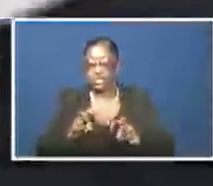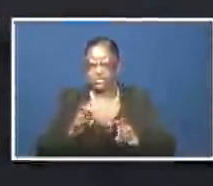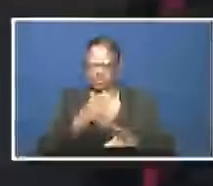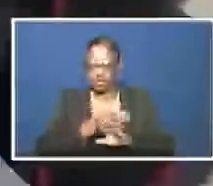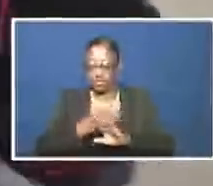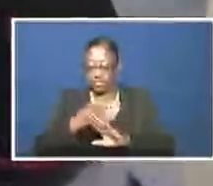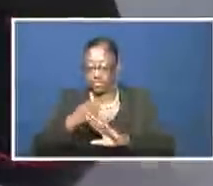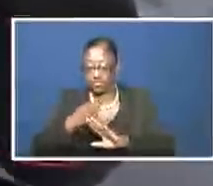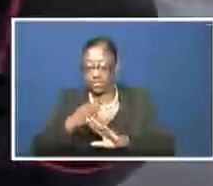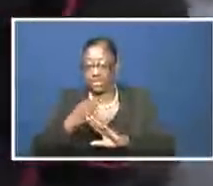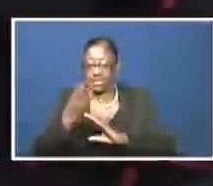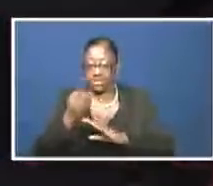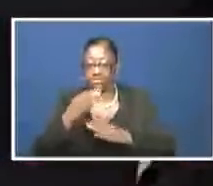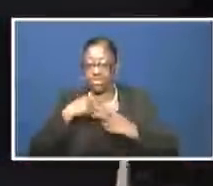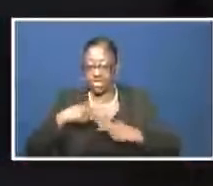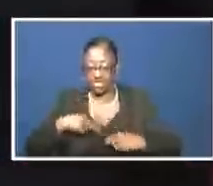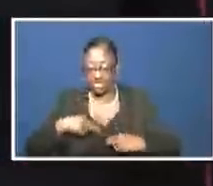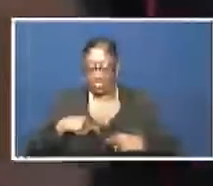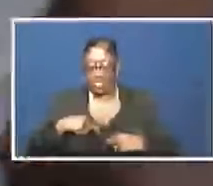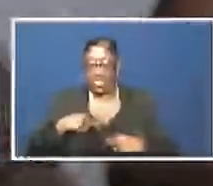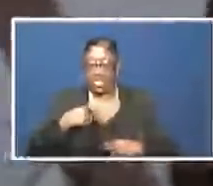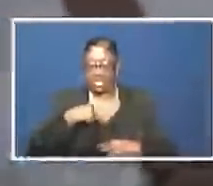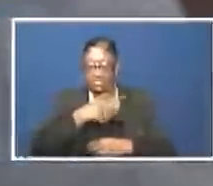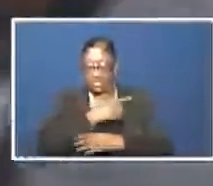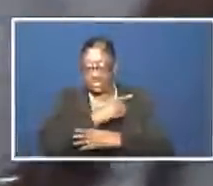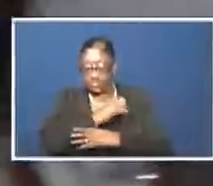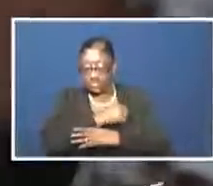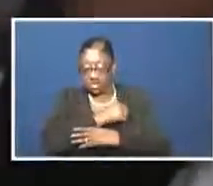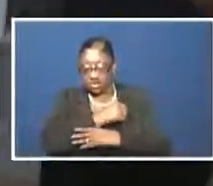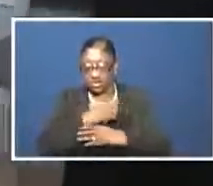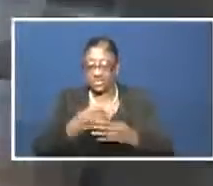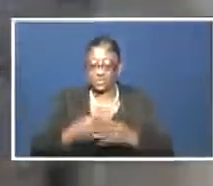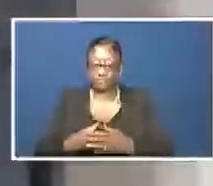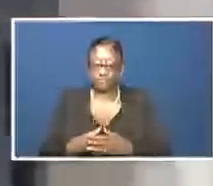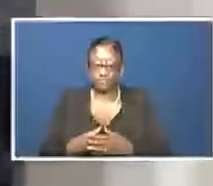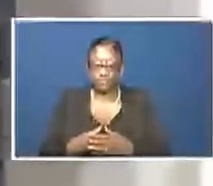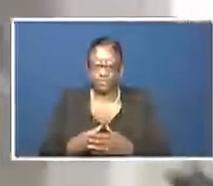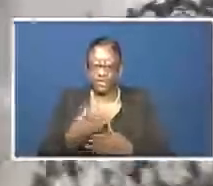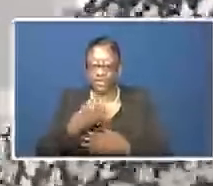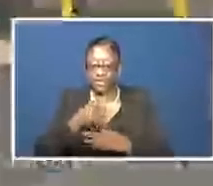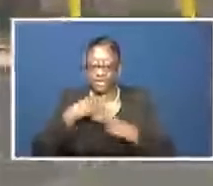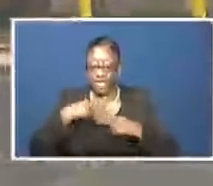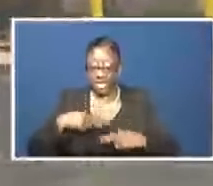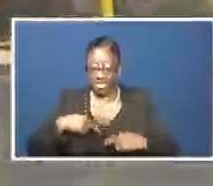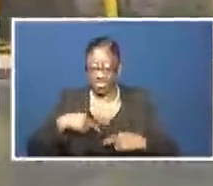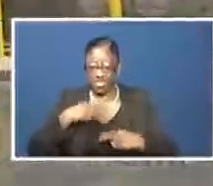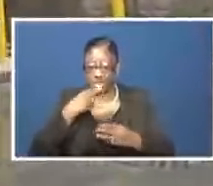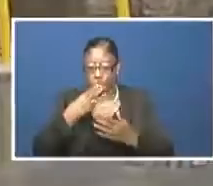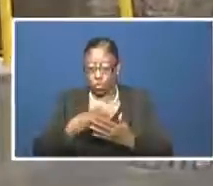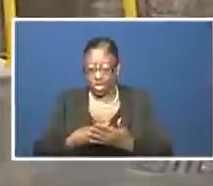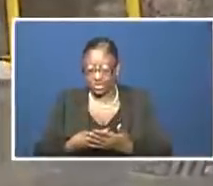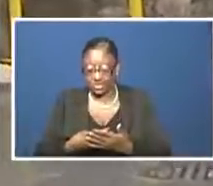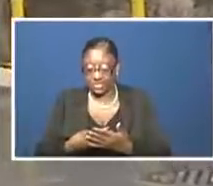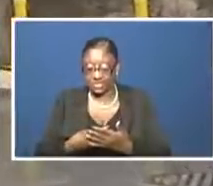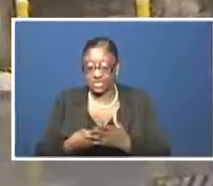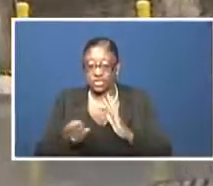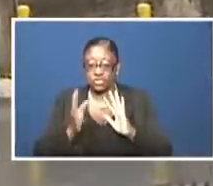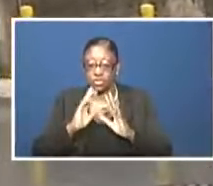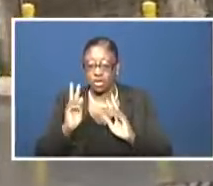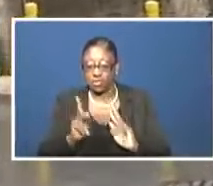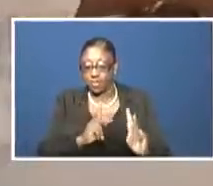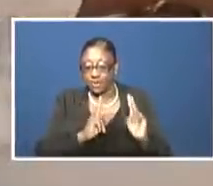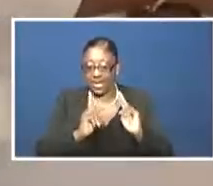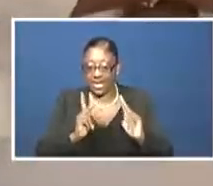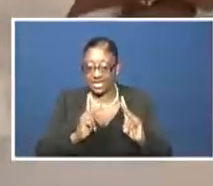care. For the Bahamas Tonight, I'm Desmond Saunders. The Health and Wellness Minister also letting the press in on plans